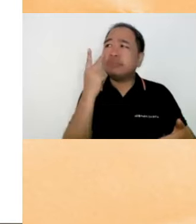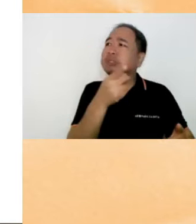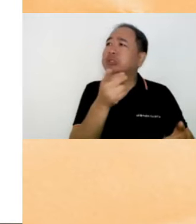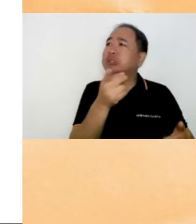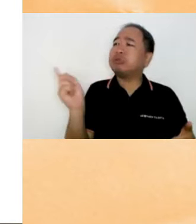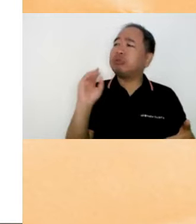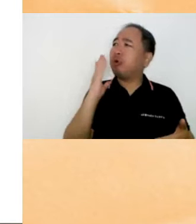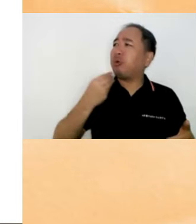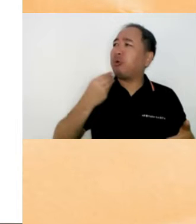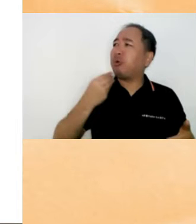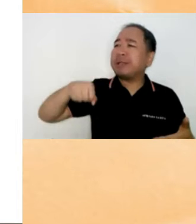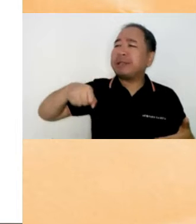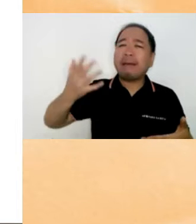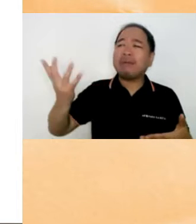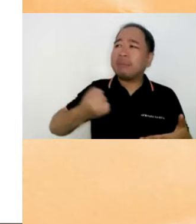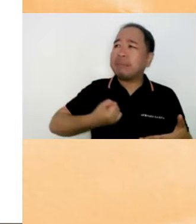No?